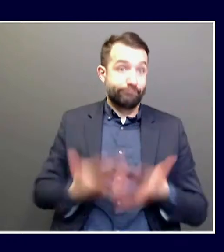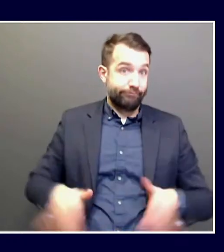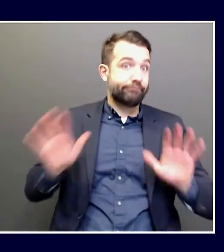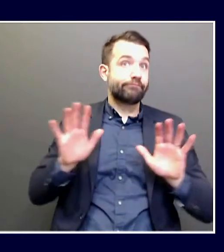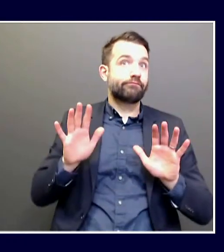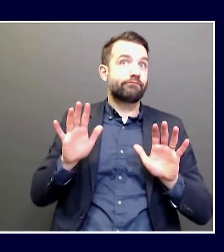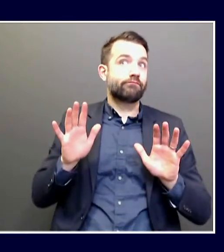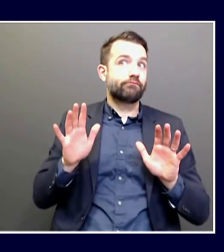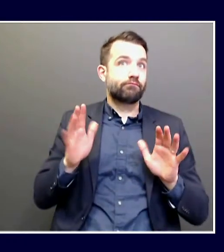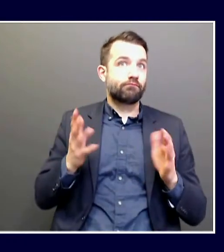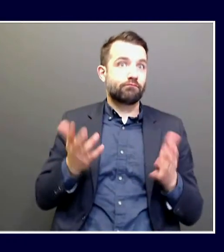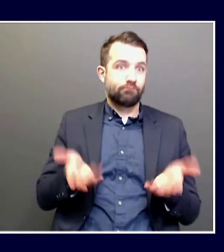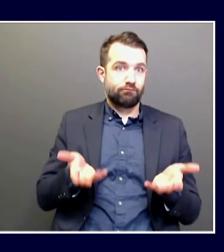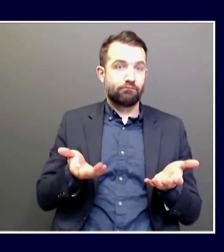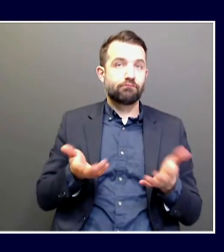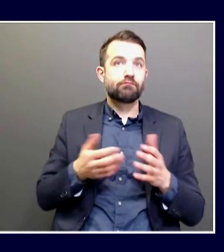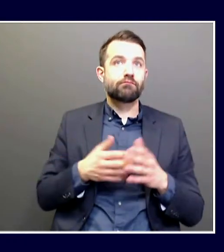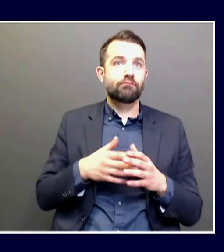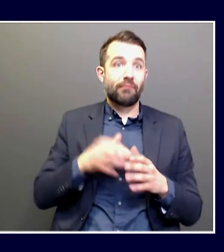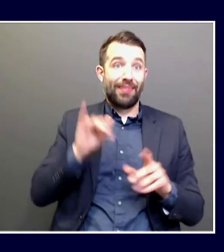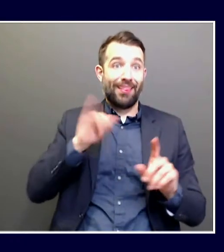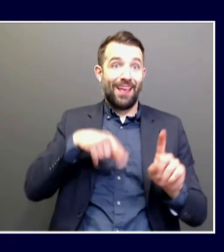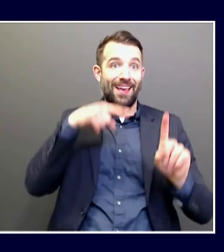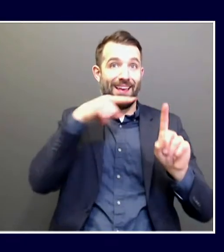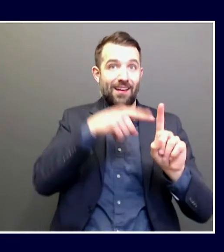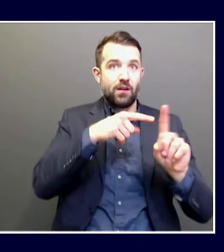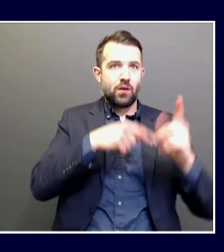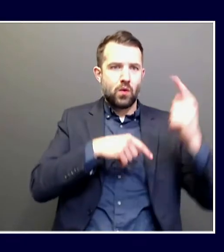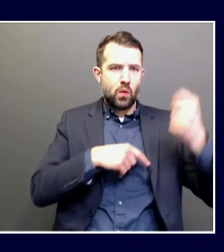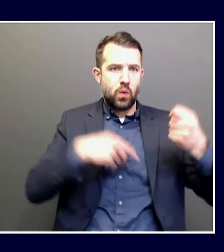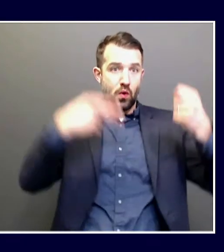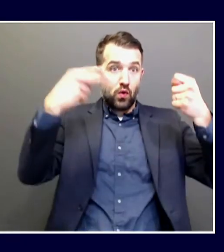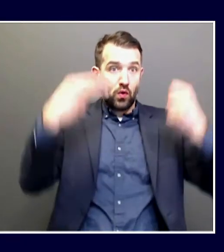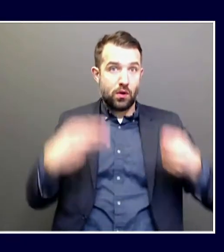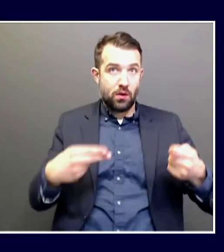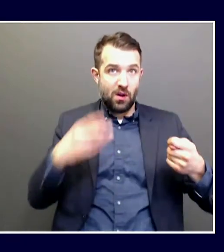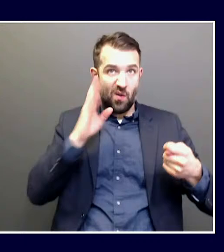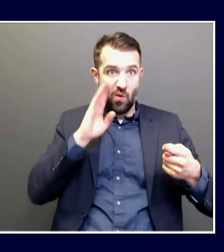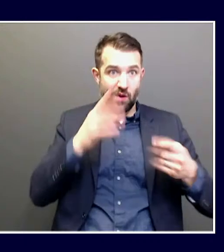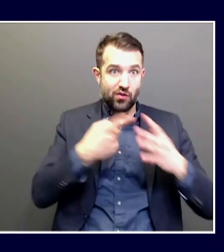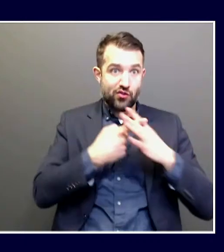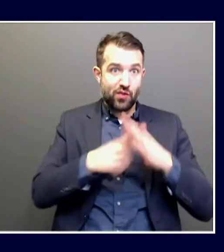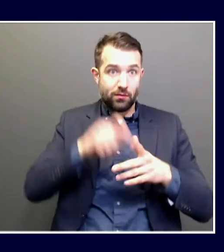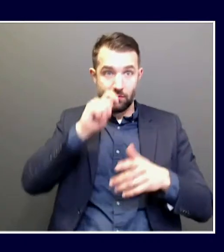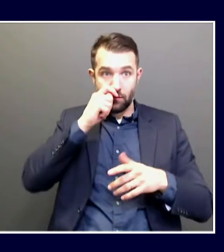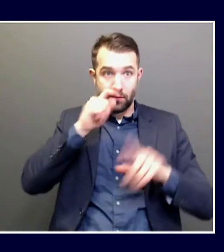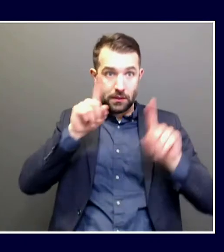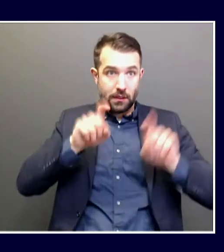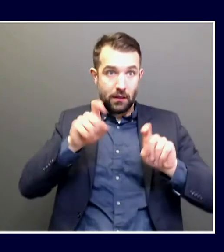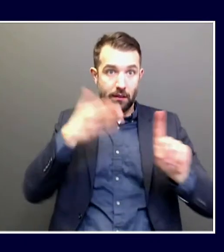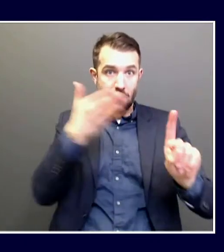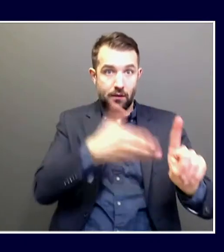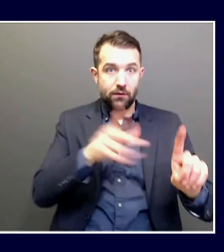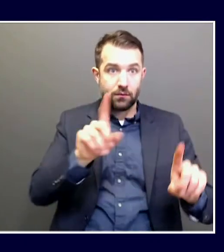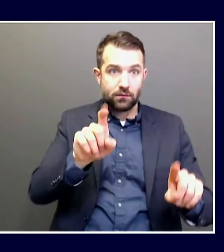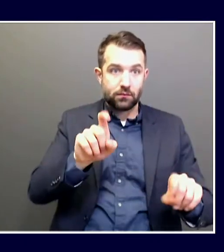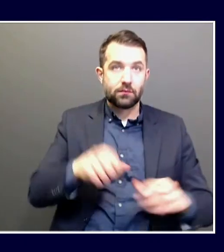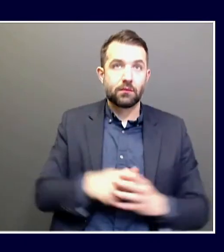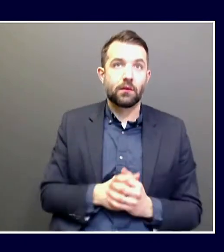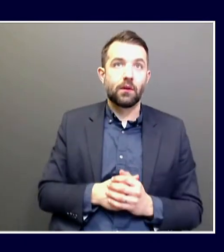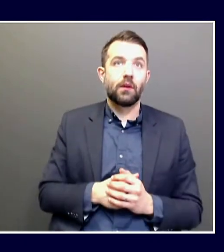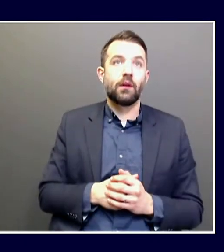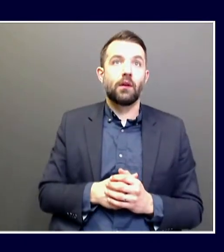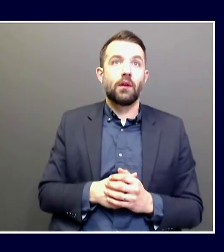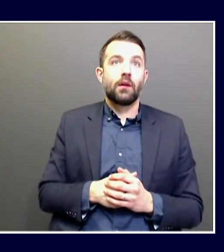used for vaccination to now be used for testing? Thanks, Chris. You're right. January 27th is the last vaccine day at